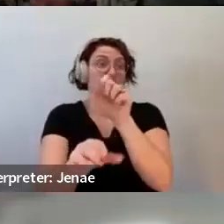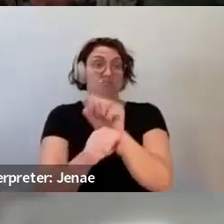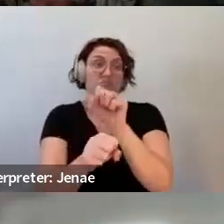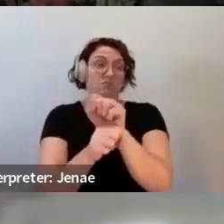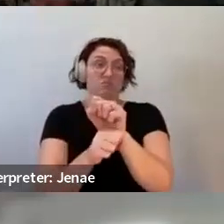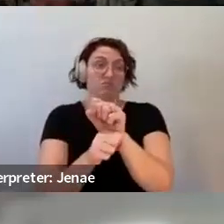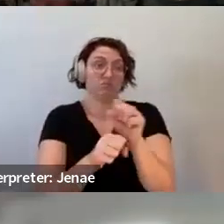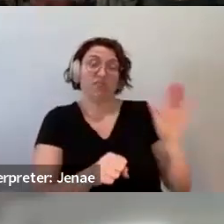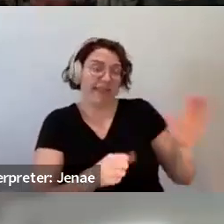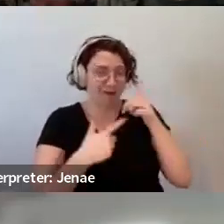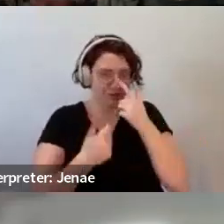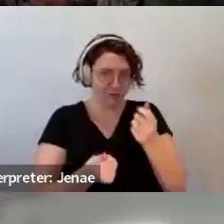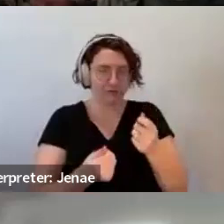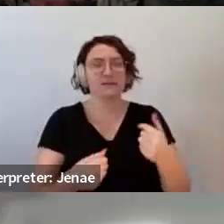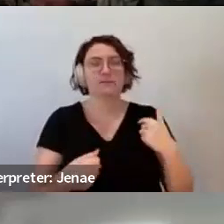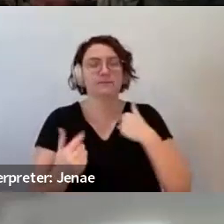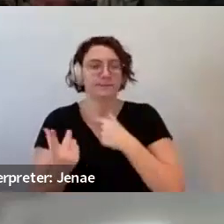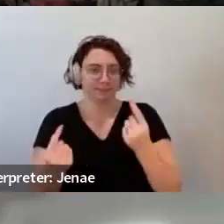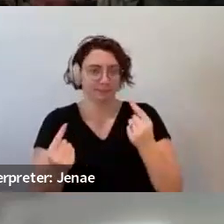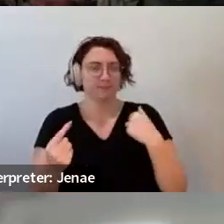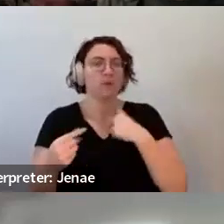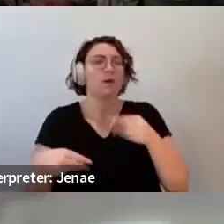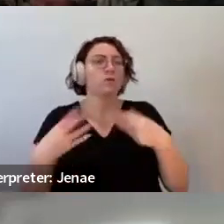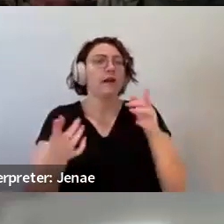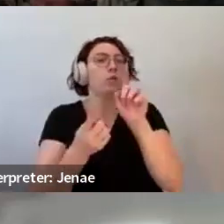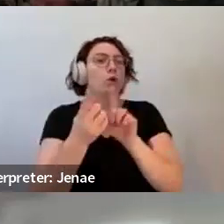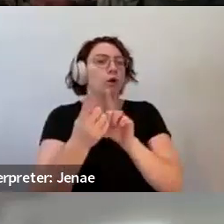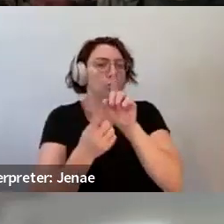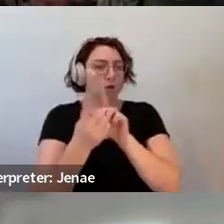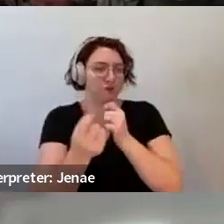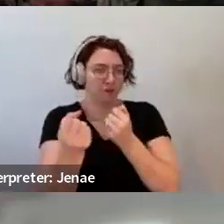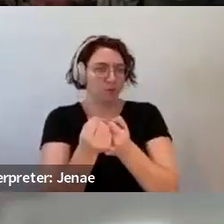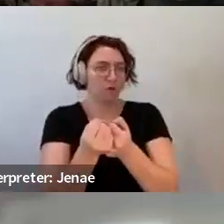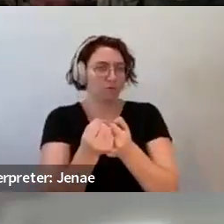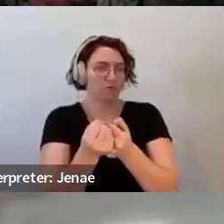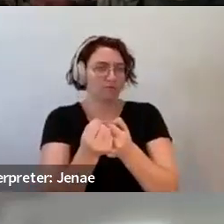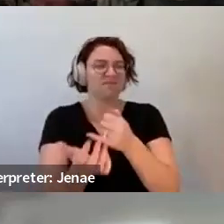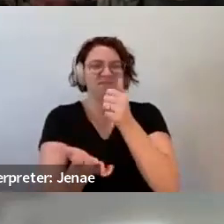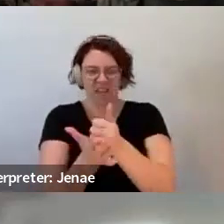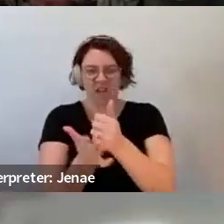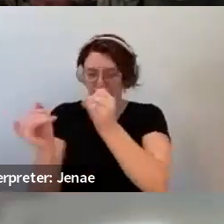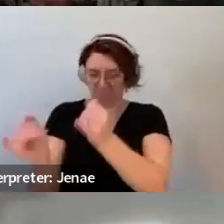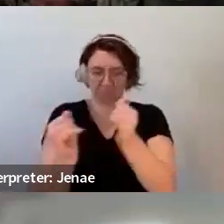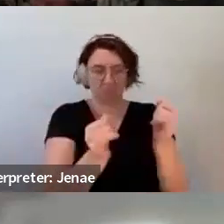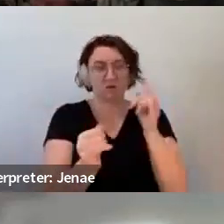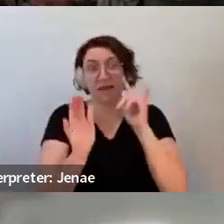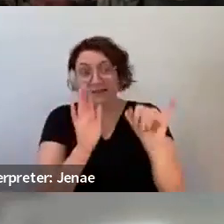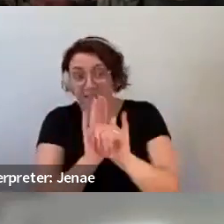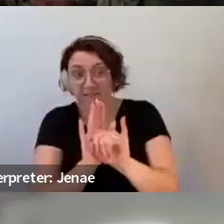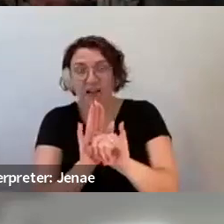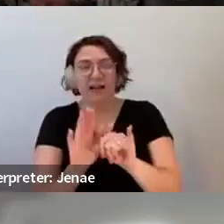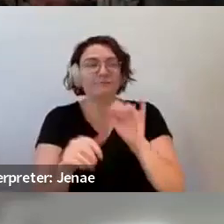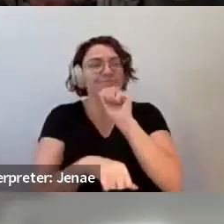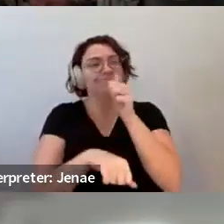in. And what we do is we provide one-on-one support to help that individual identify and create a path plan